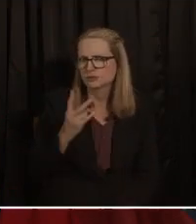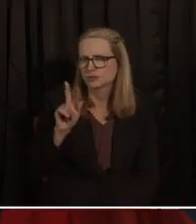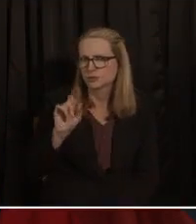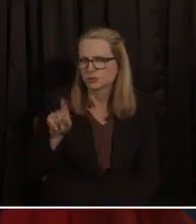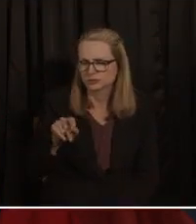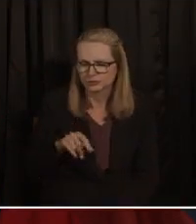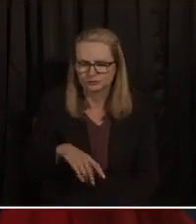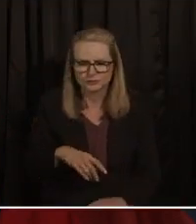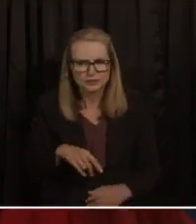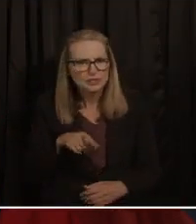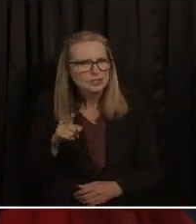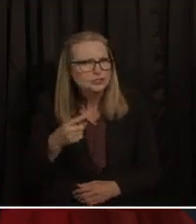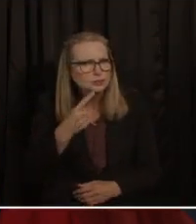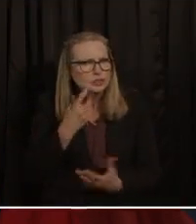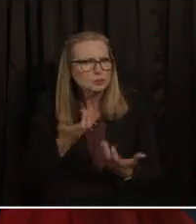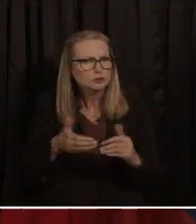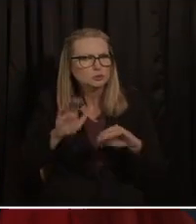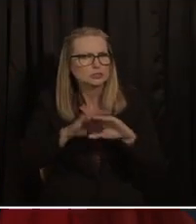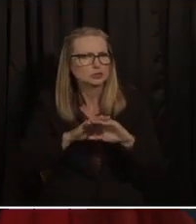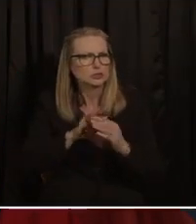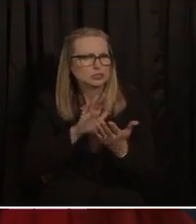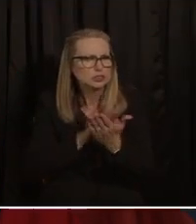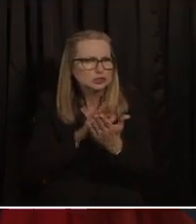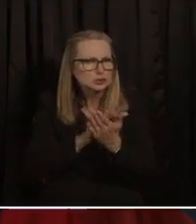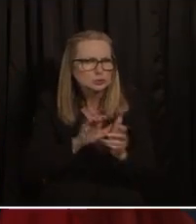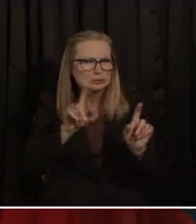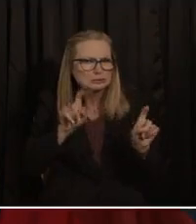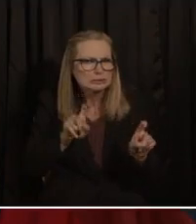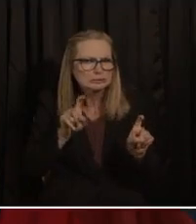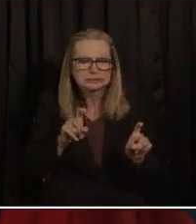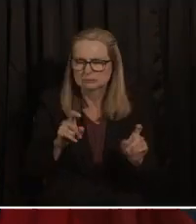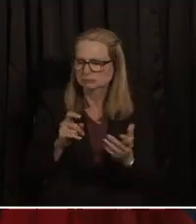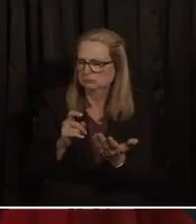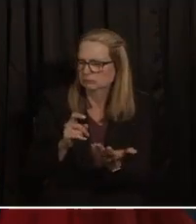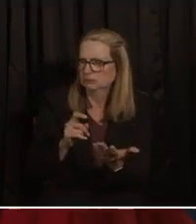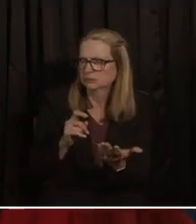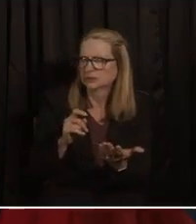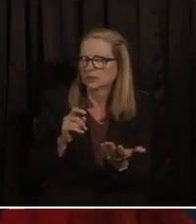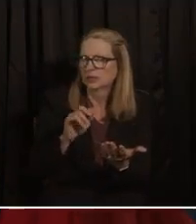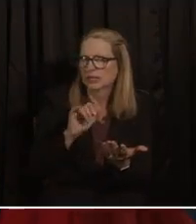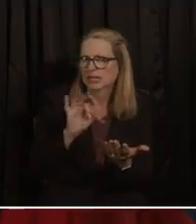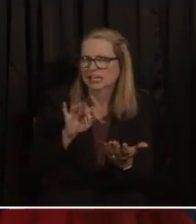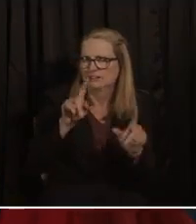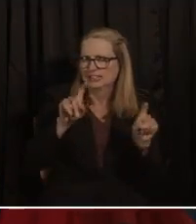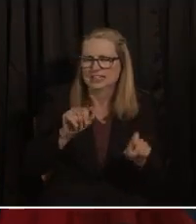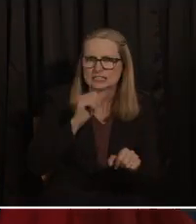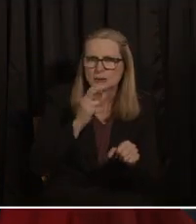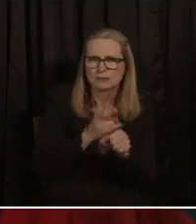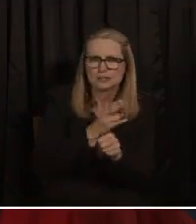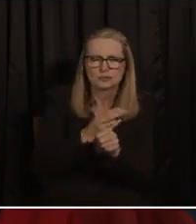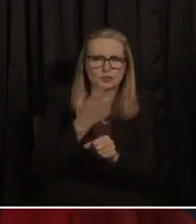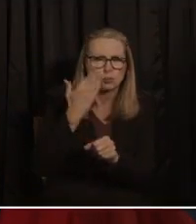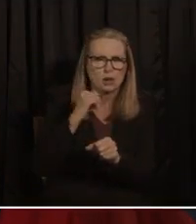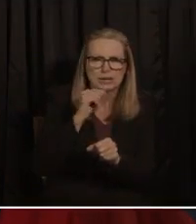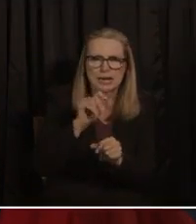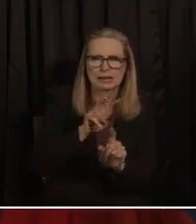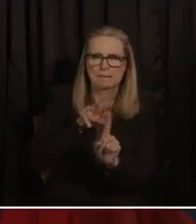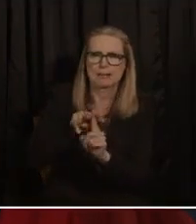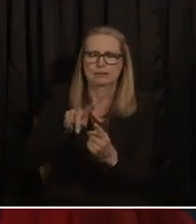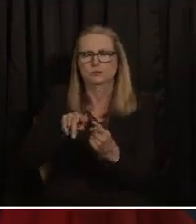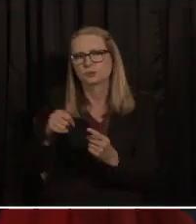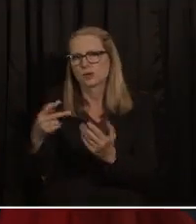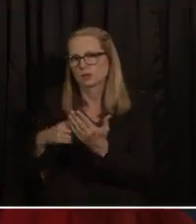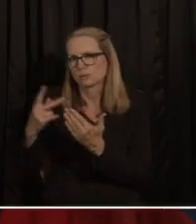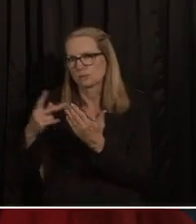for the school-based testing, but why not just, if those tests aren't being used, put them toward a program where